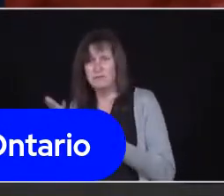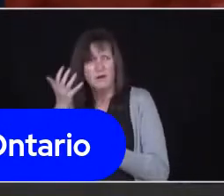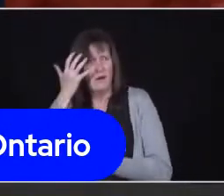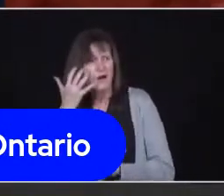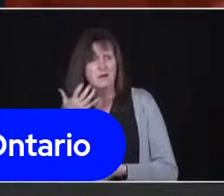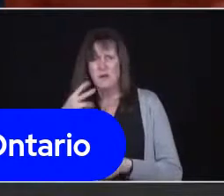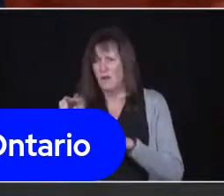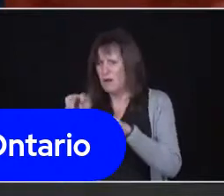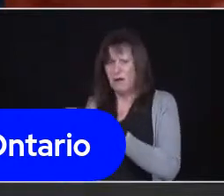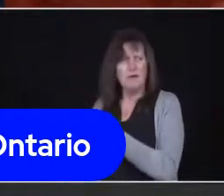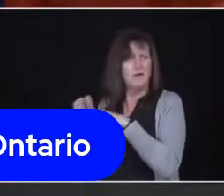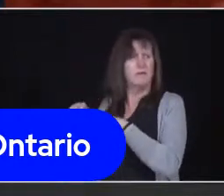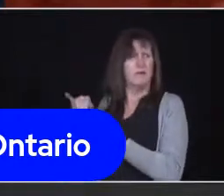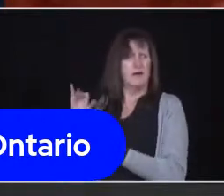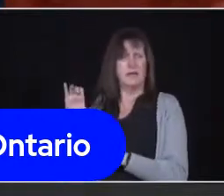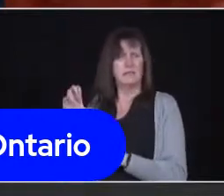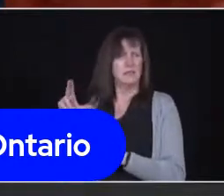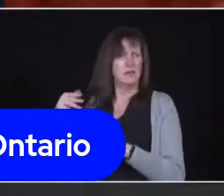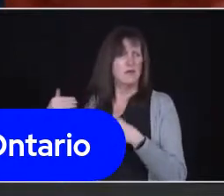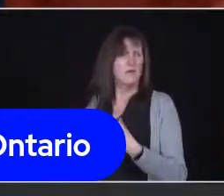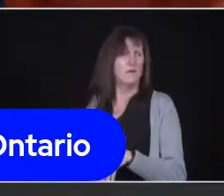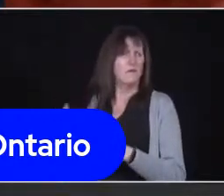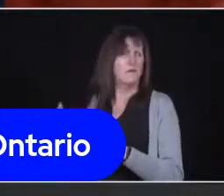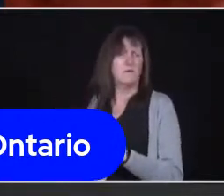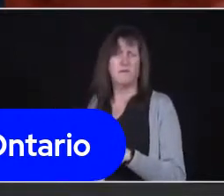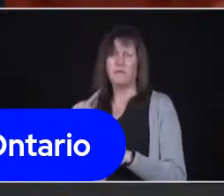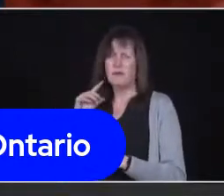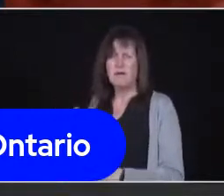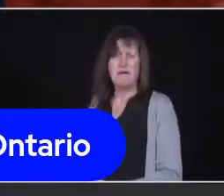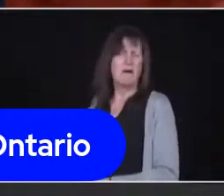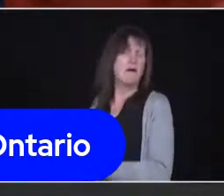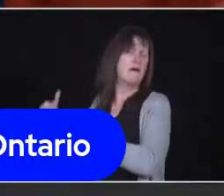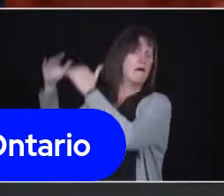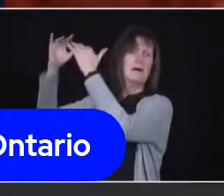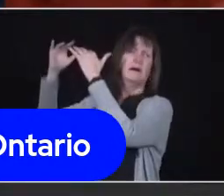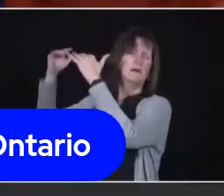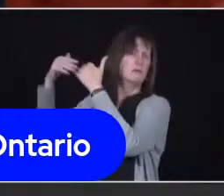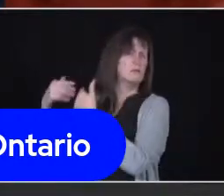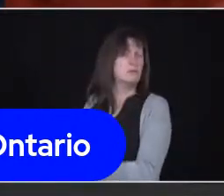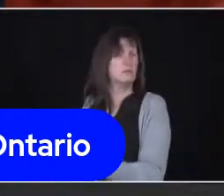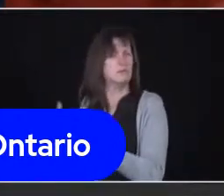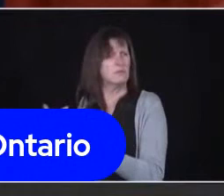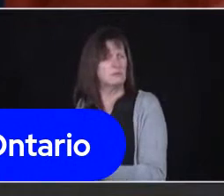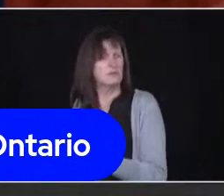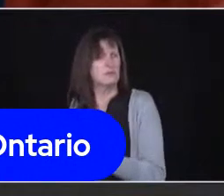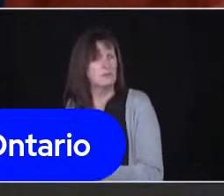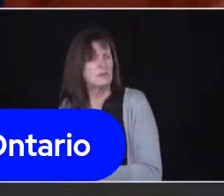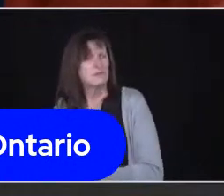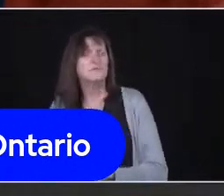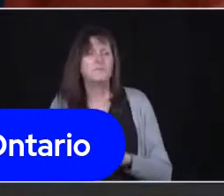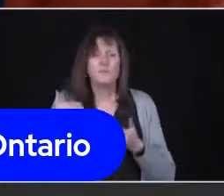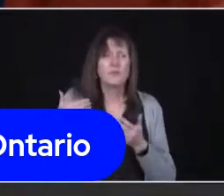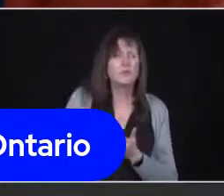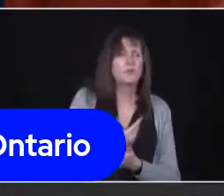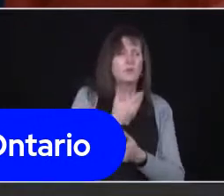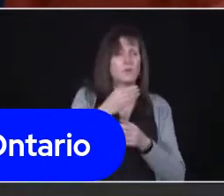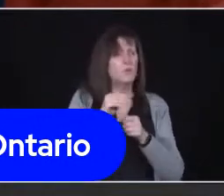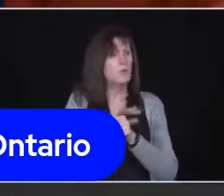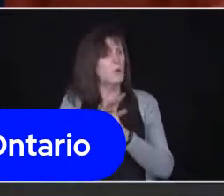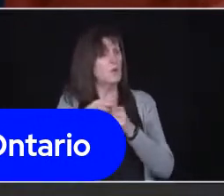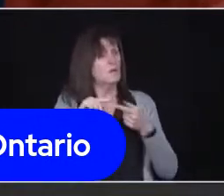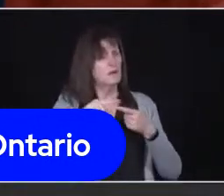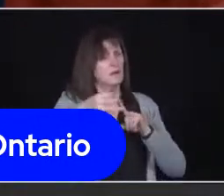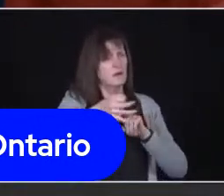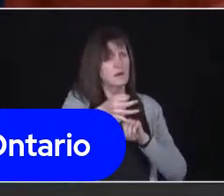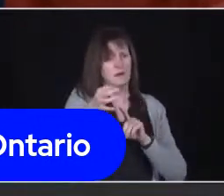their highest levels since the start of the pandemic. Variant cases, which are transmitted more quickly and easily,